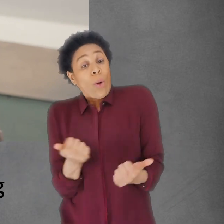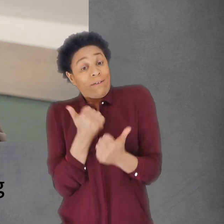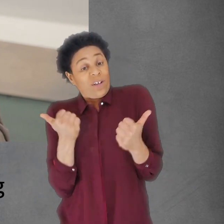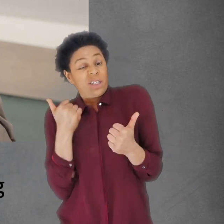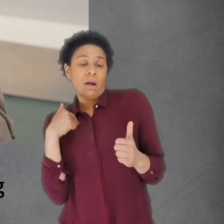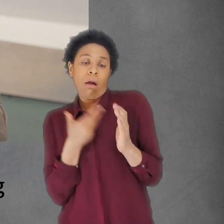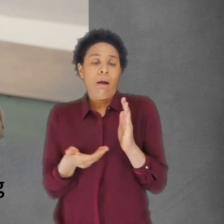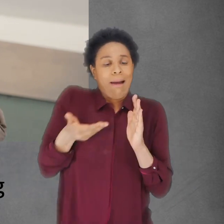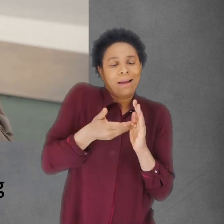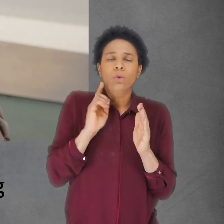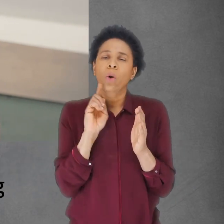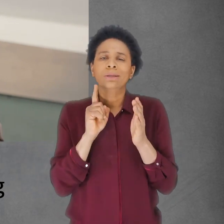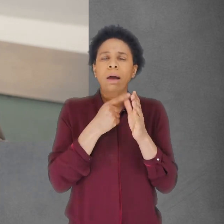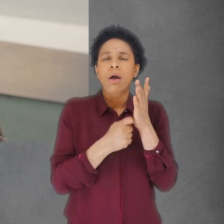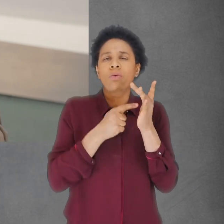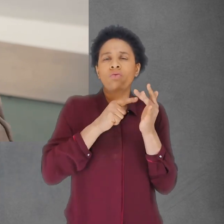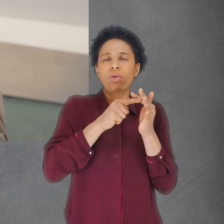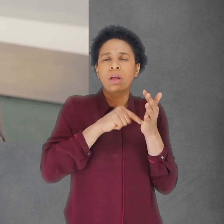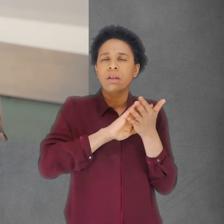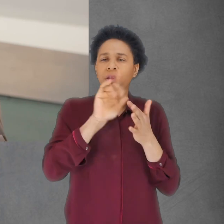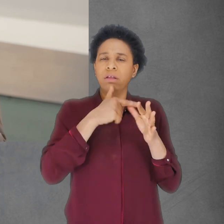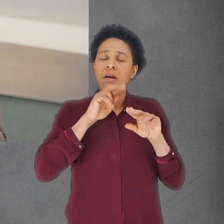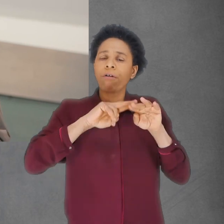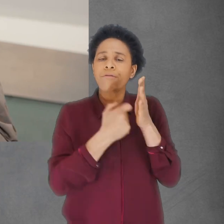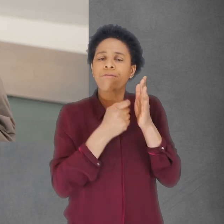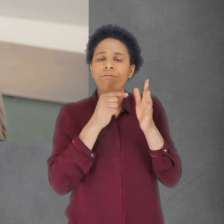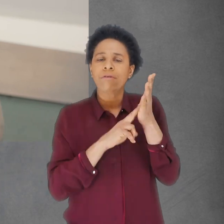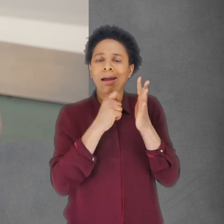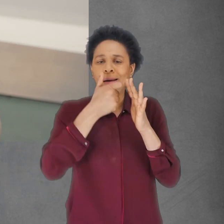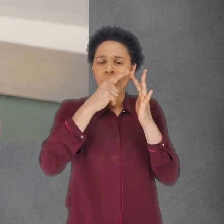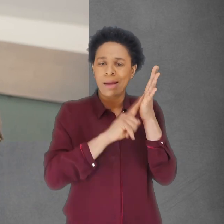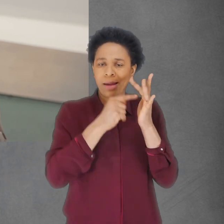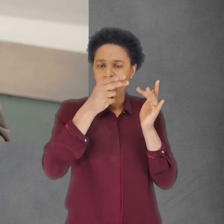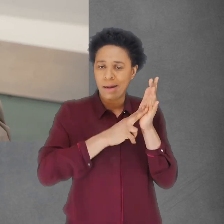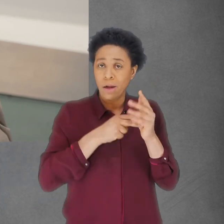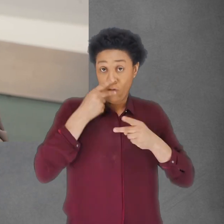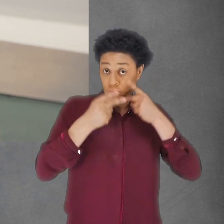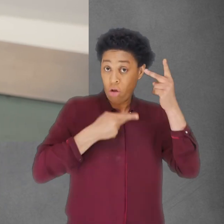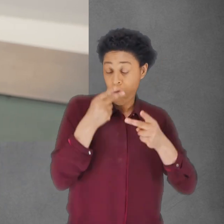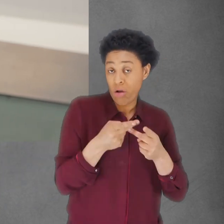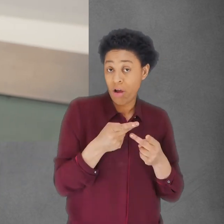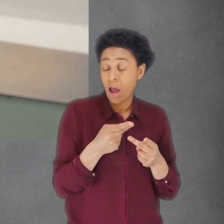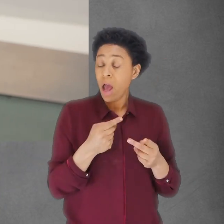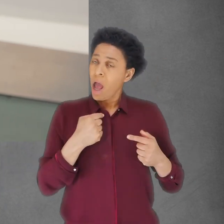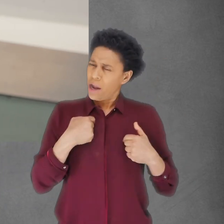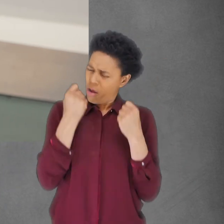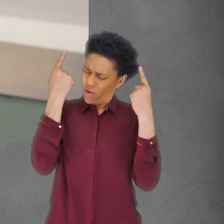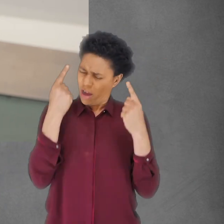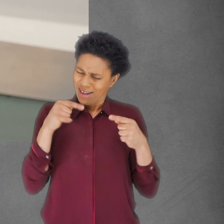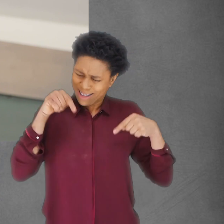own respiratory system, and it's working, and I appreciate it working. And at the end, I add an Aretha